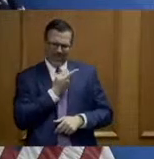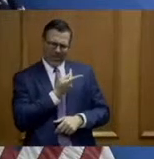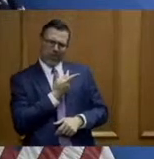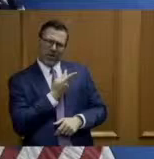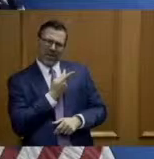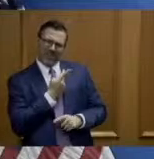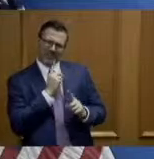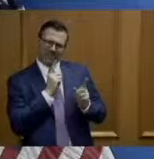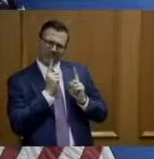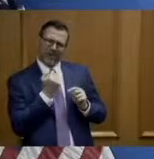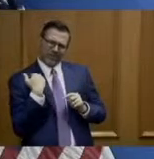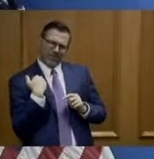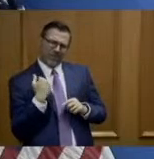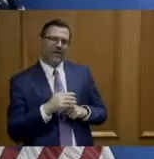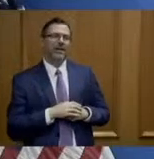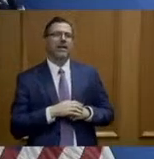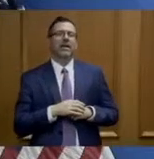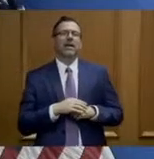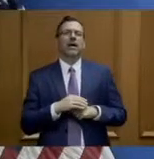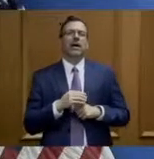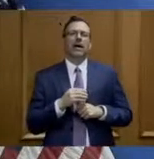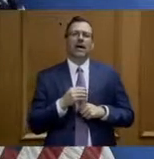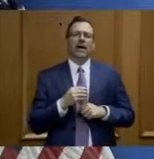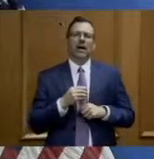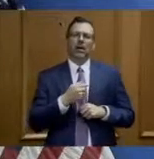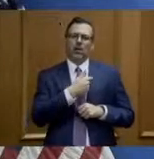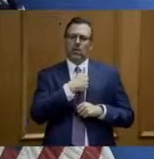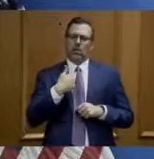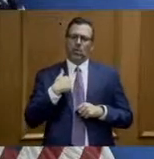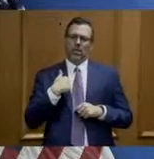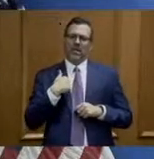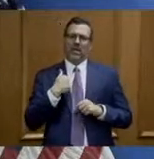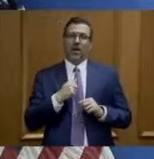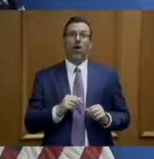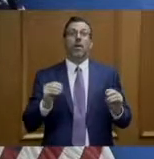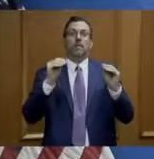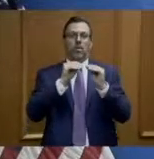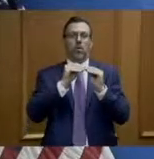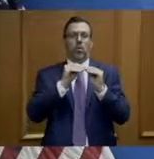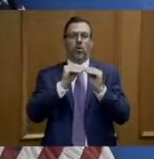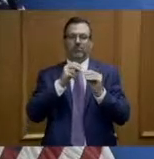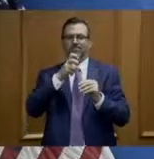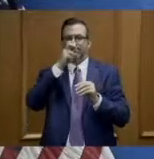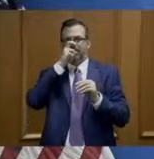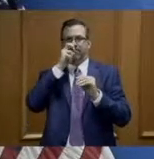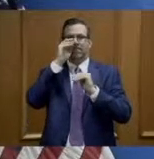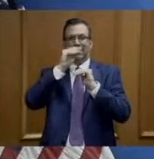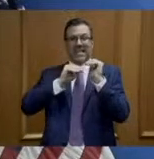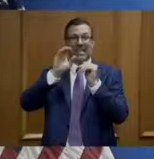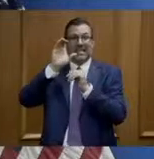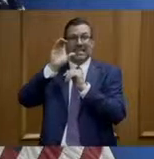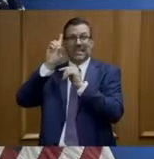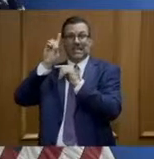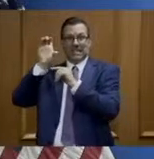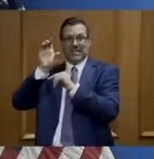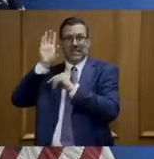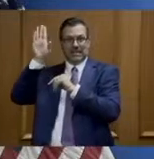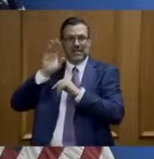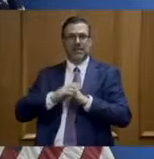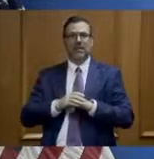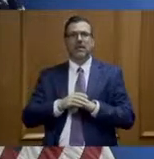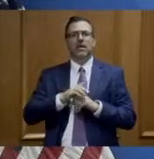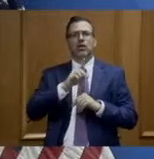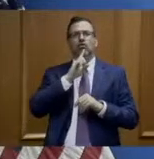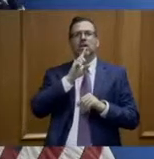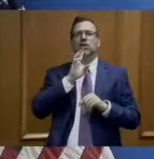conversation, Joel, that we do things even more specifically than the CDC requires. What I'm specifically referencing is